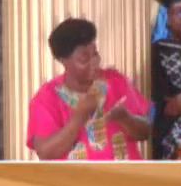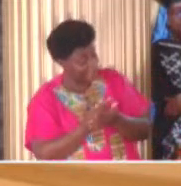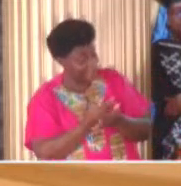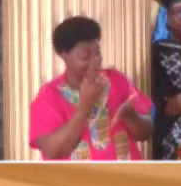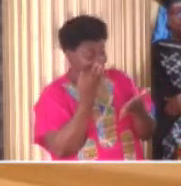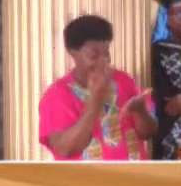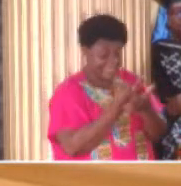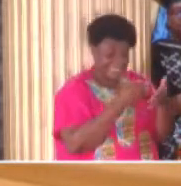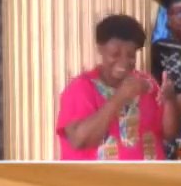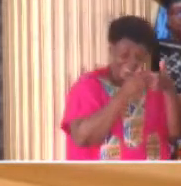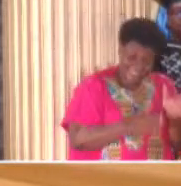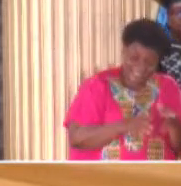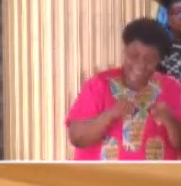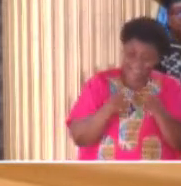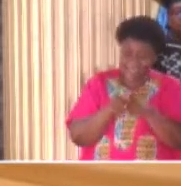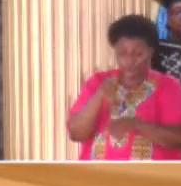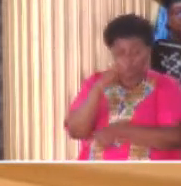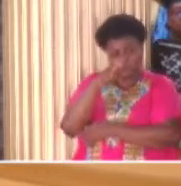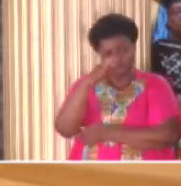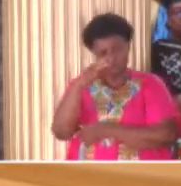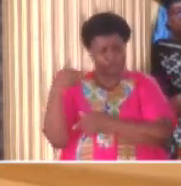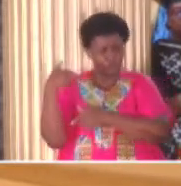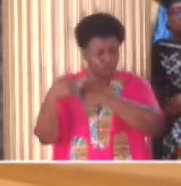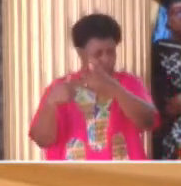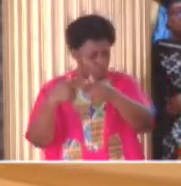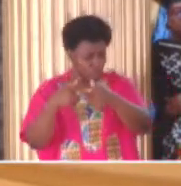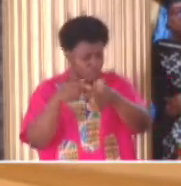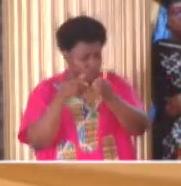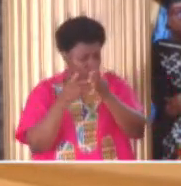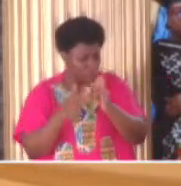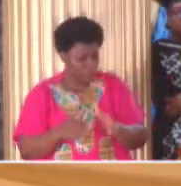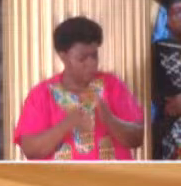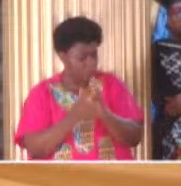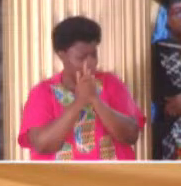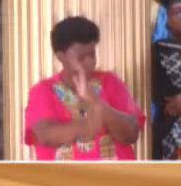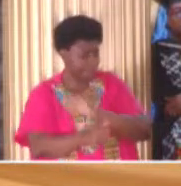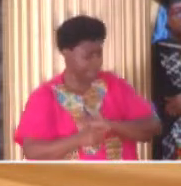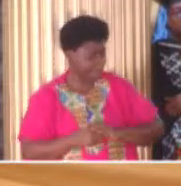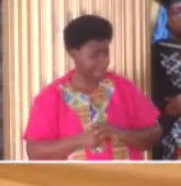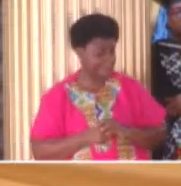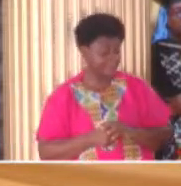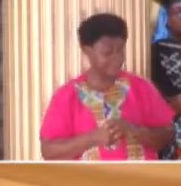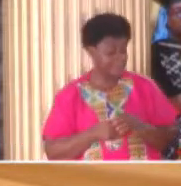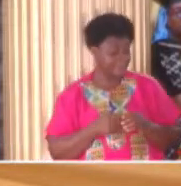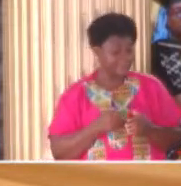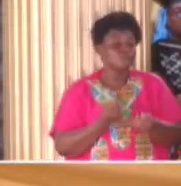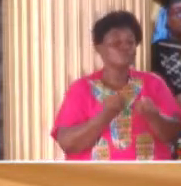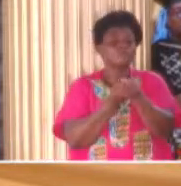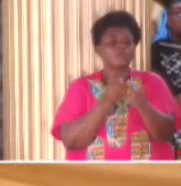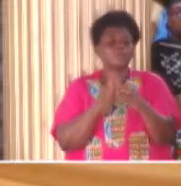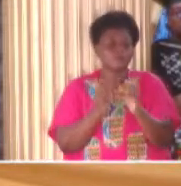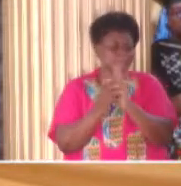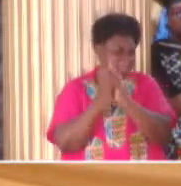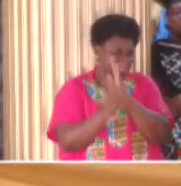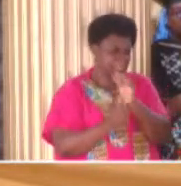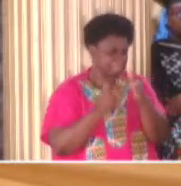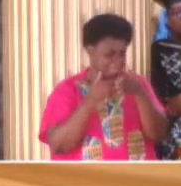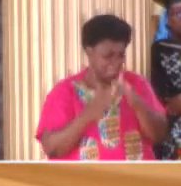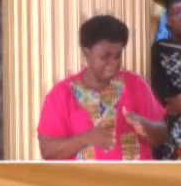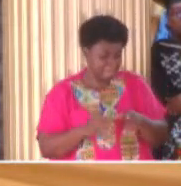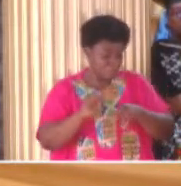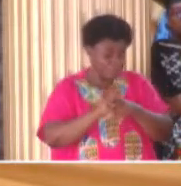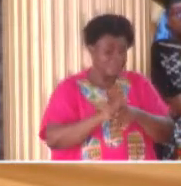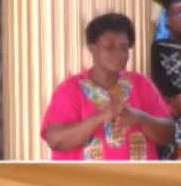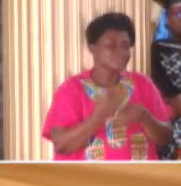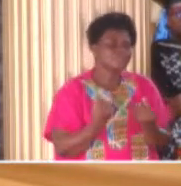financial leadership, and 21st century leadership skills. Facilitated by expert leaders, the training is designed